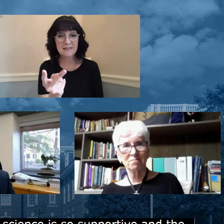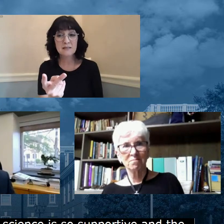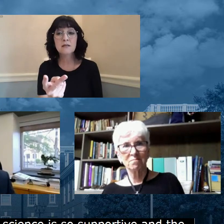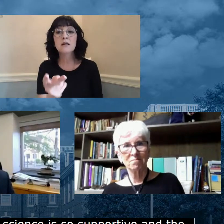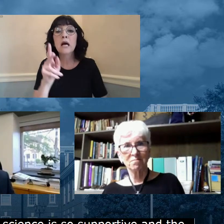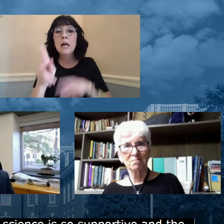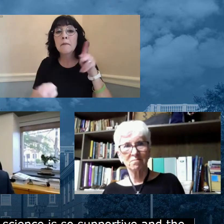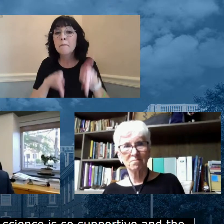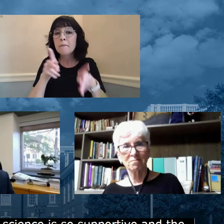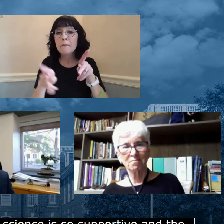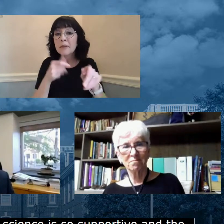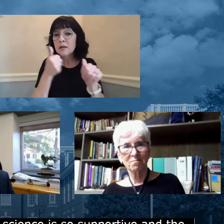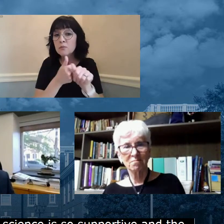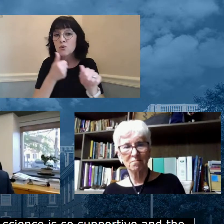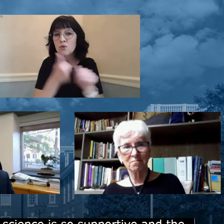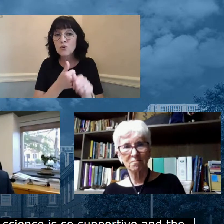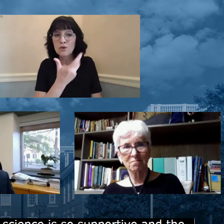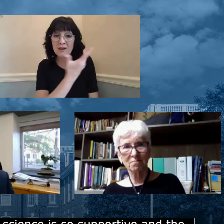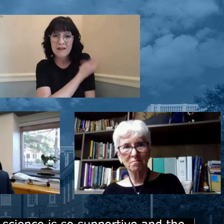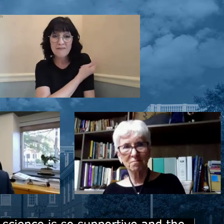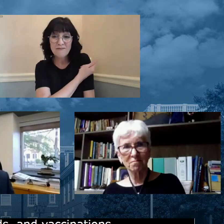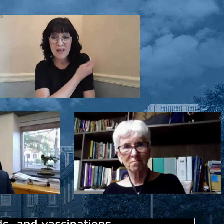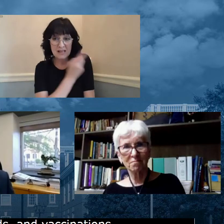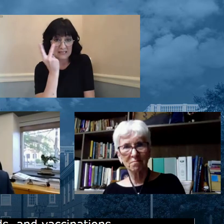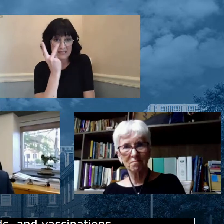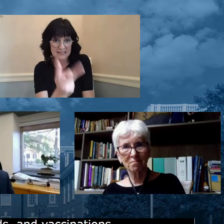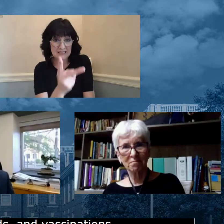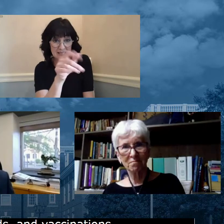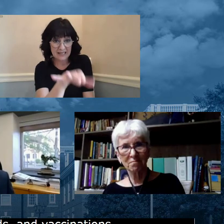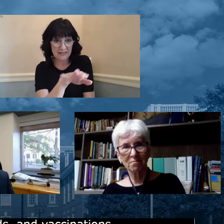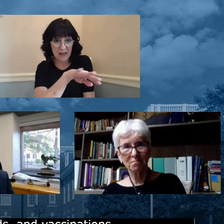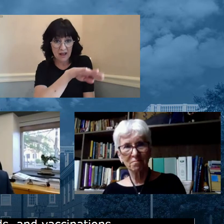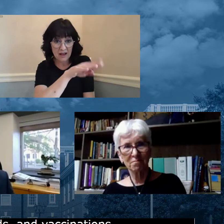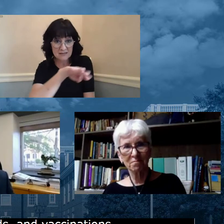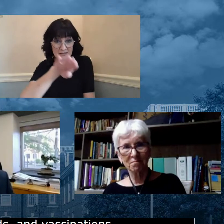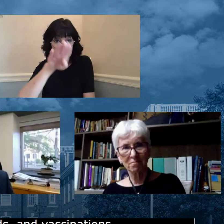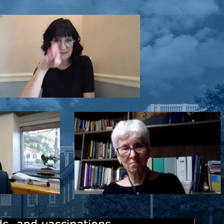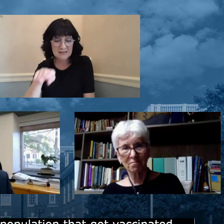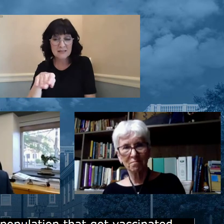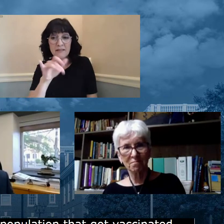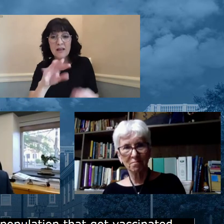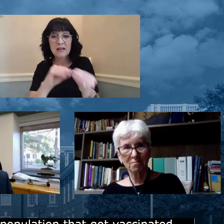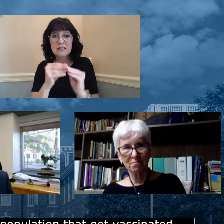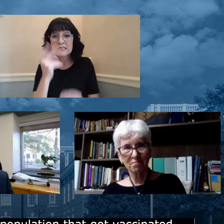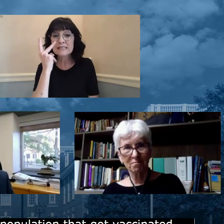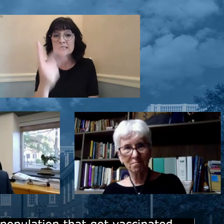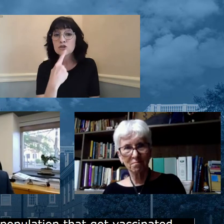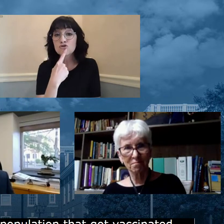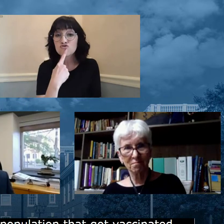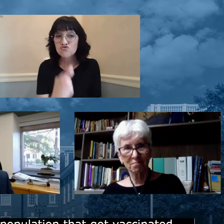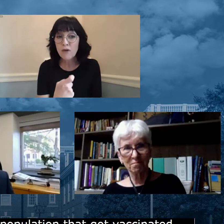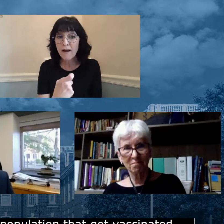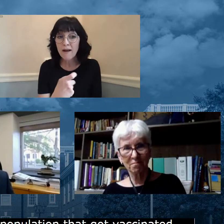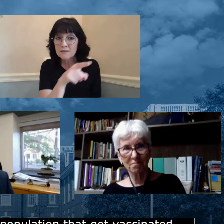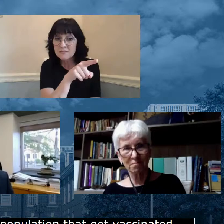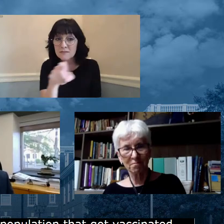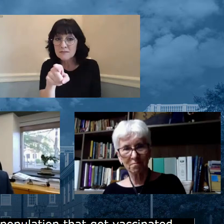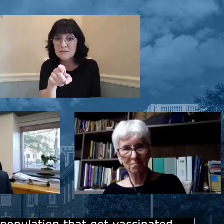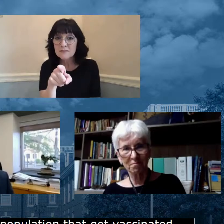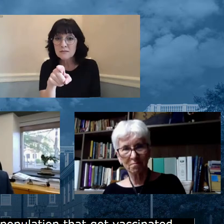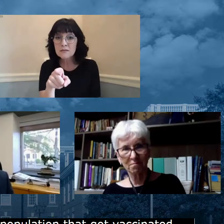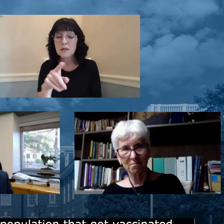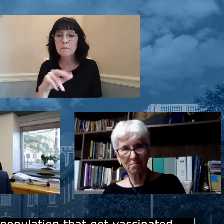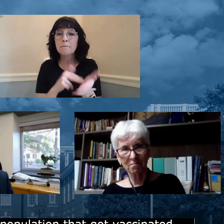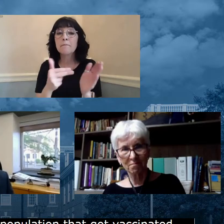vaccinated. Right there, you can see the red line, that's 65 and older.